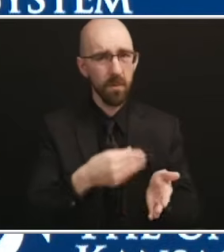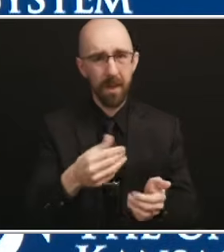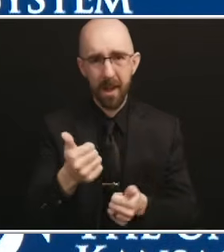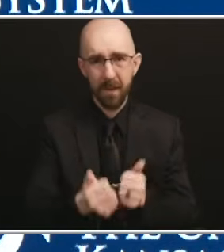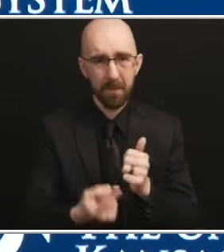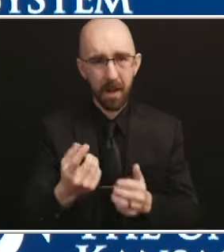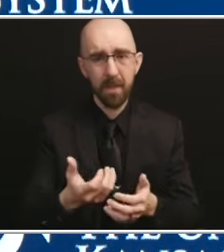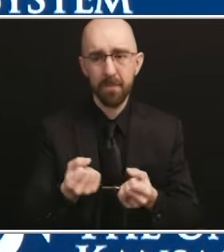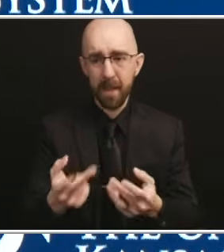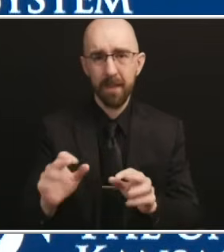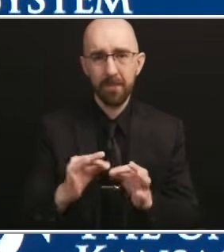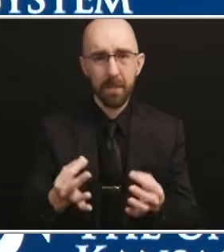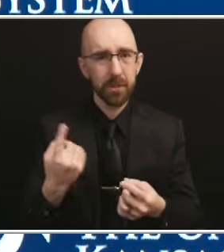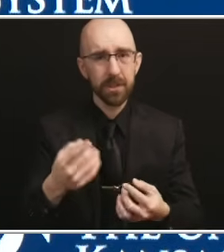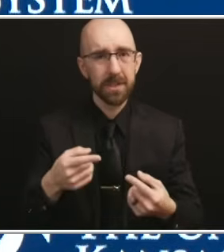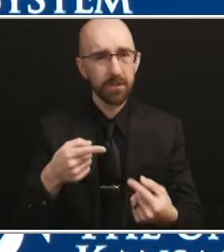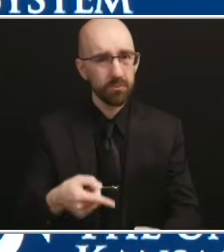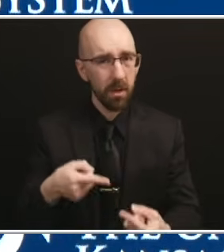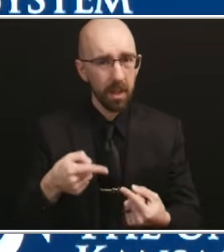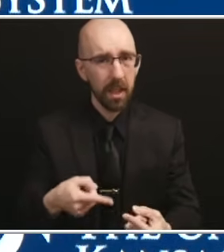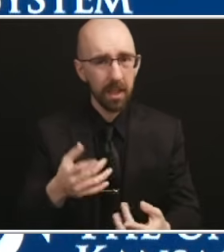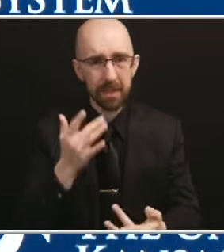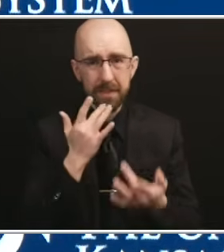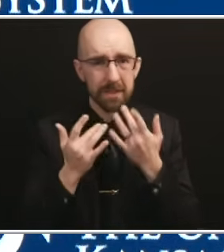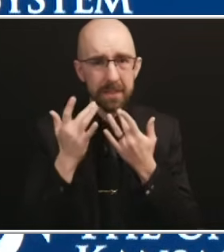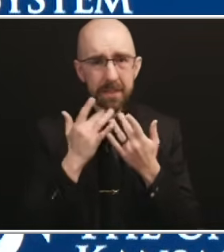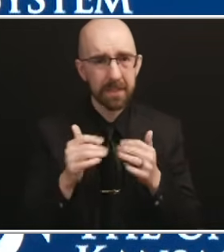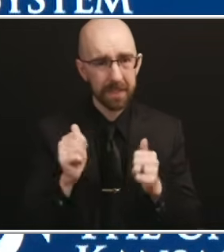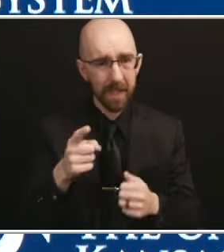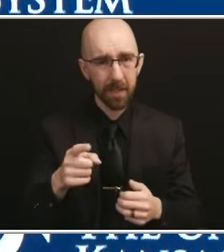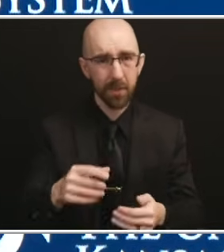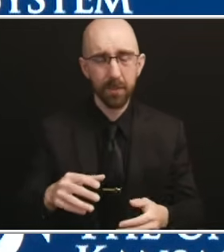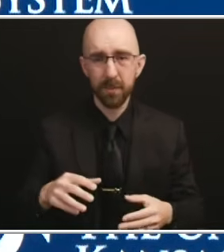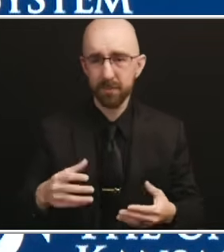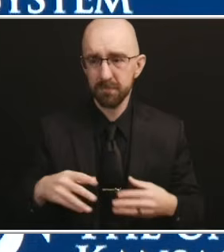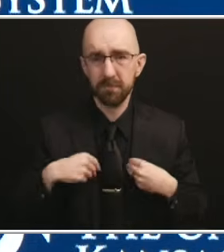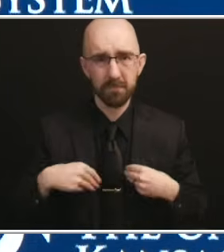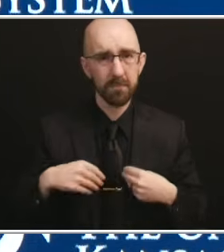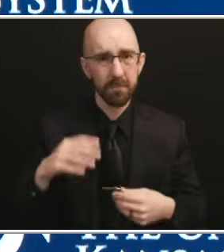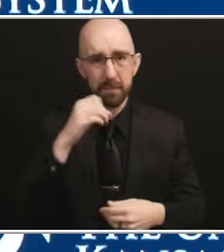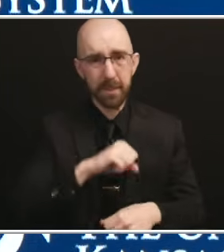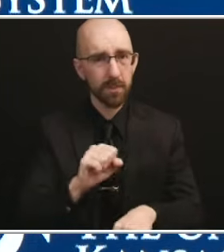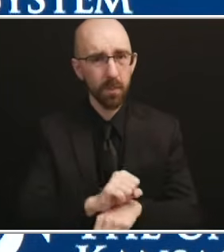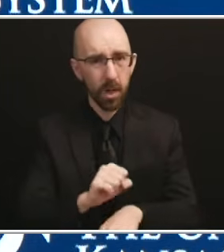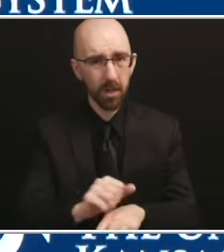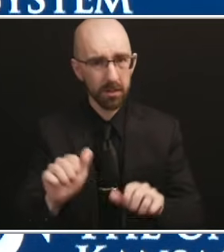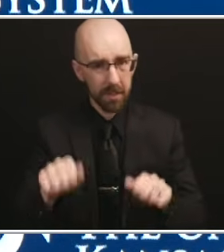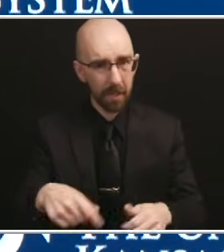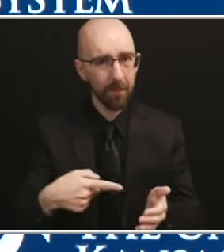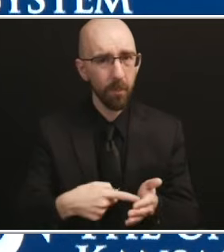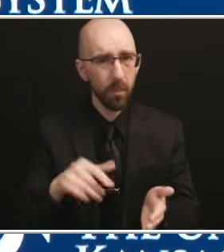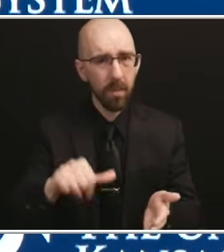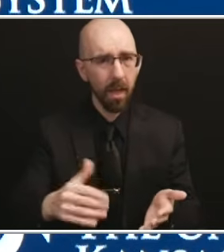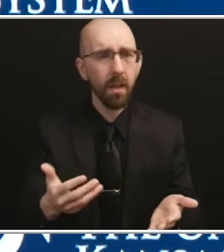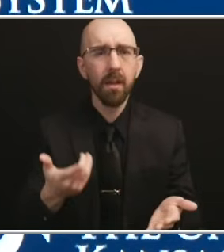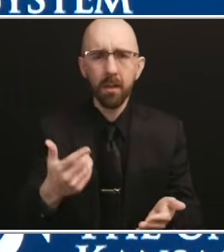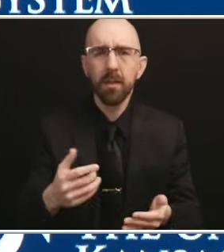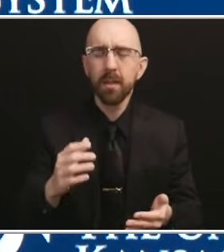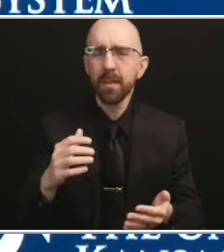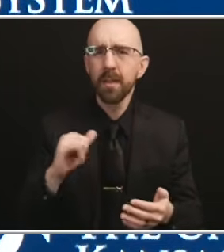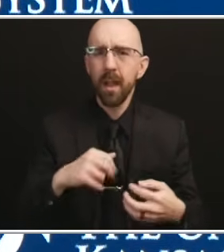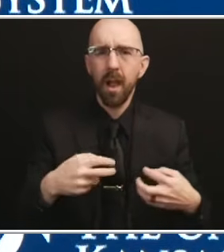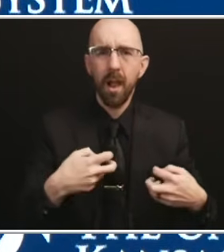families are just struggling. So can you take those missed days of work? But from a medical standpoint, there are those complications. In